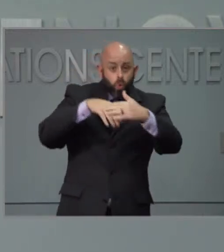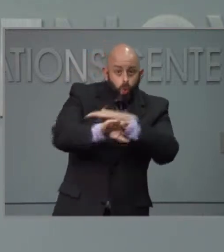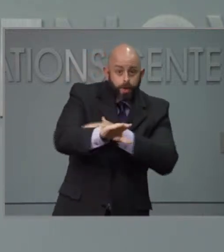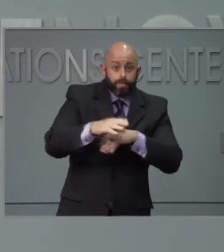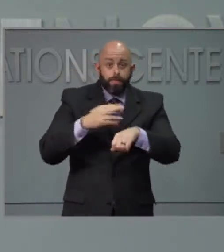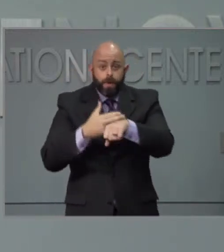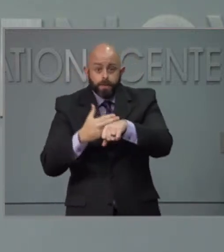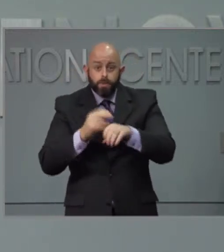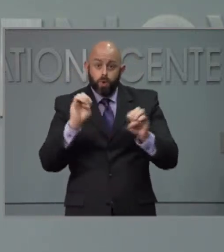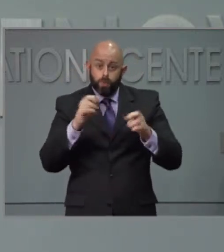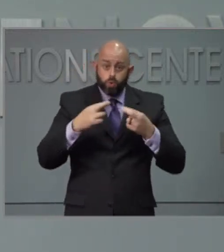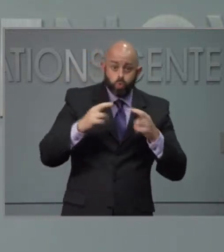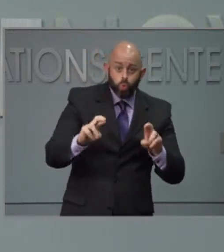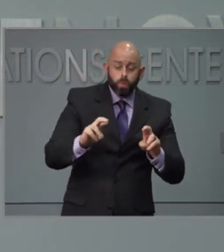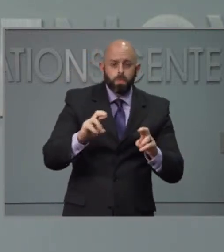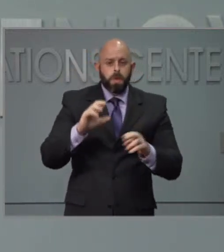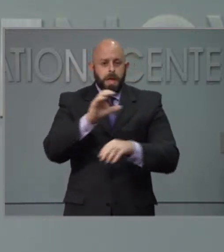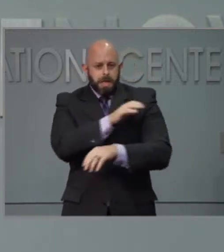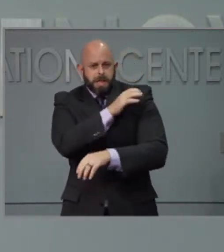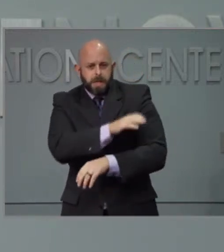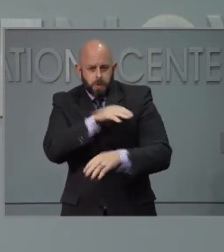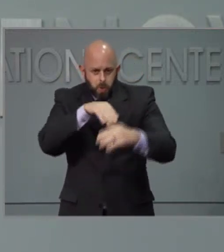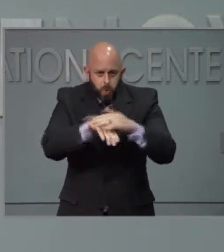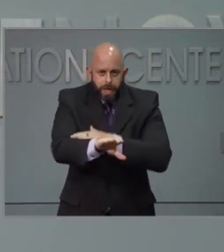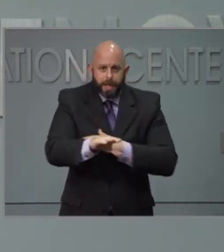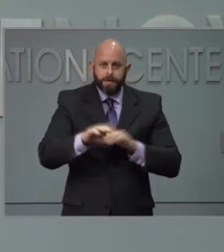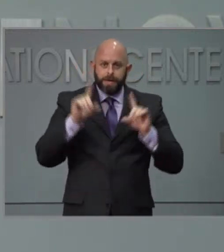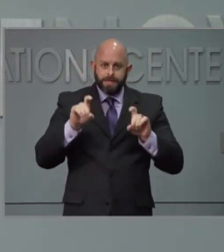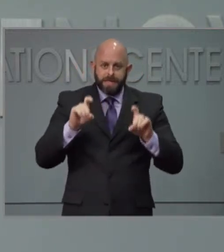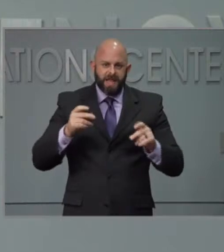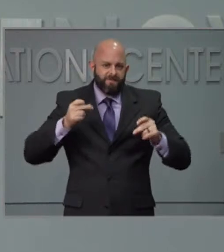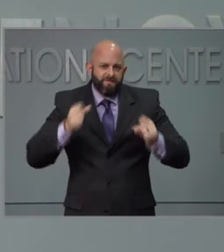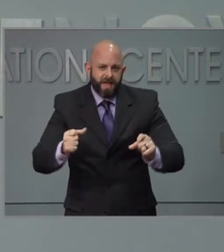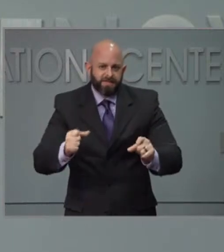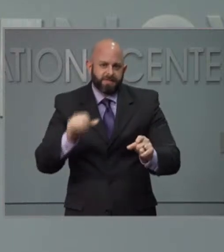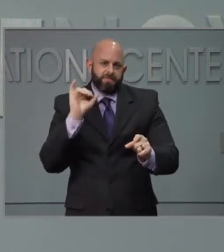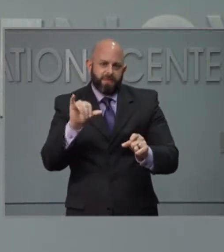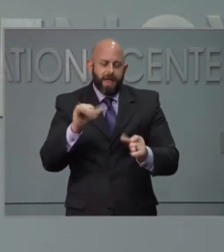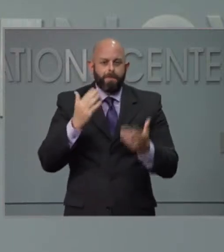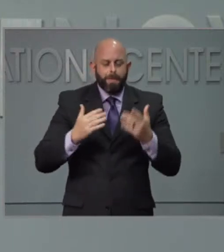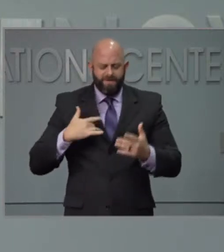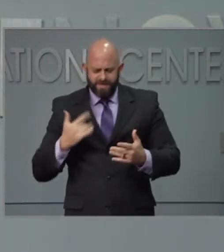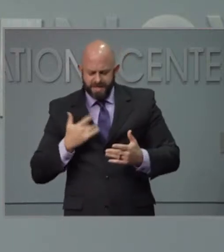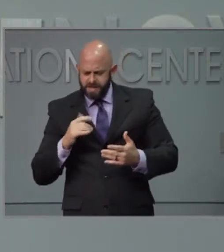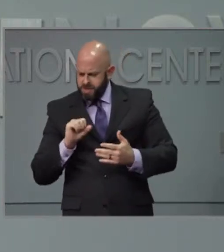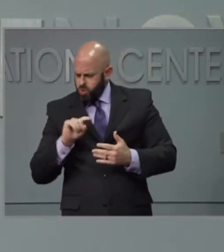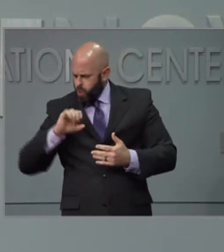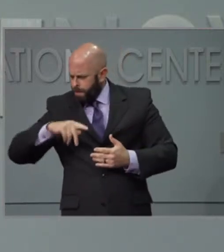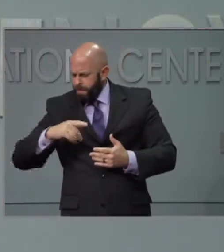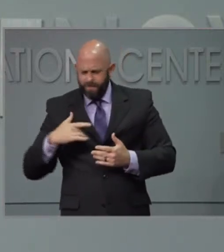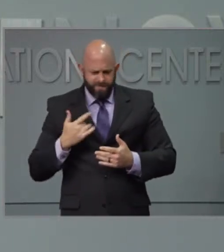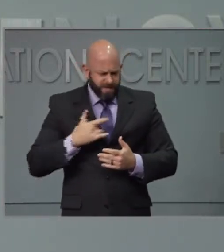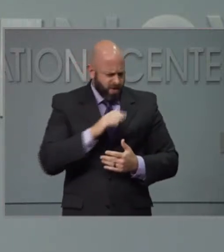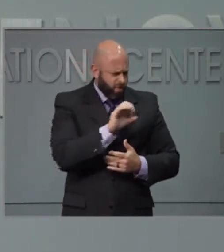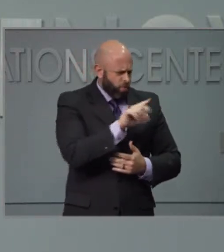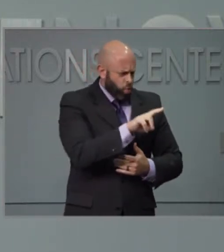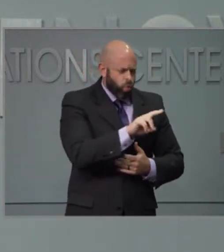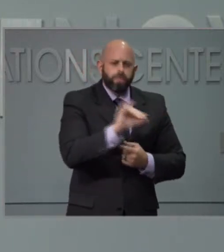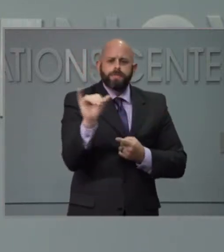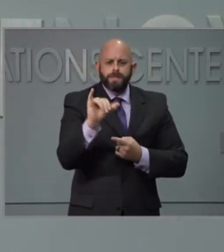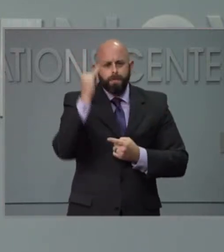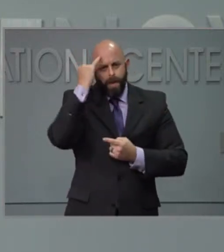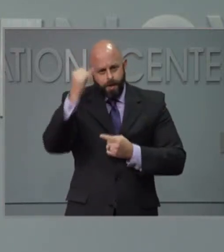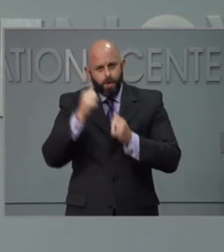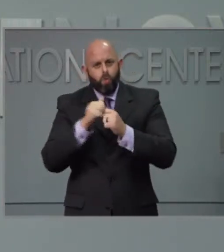nurse does the rapid flu test, and then you get that result back. It's sort of the same kind of way in which you would want to use these tests.